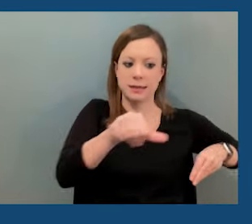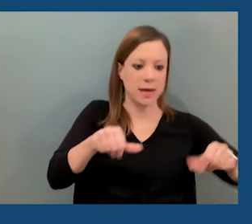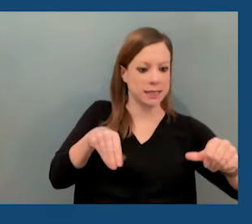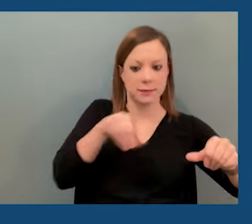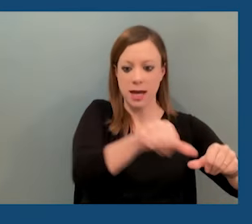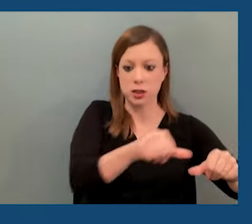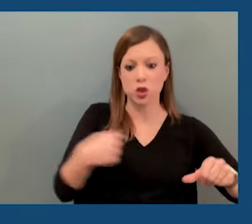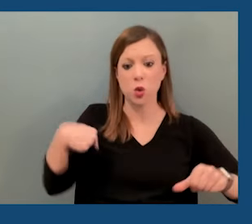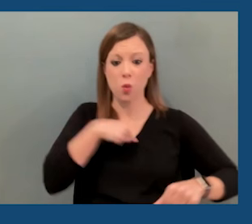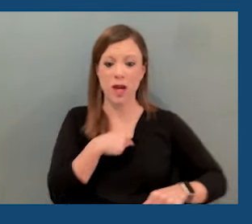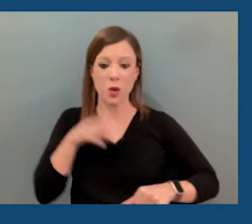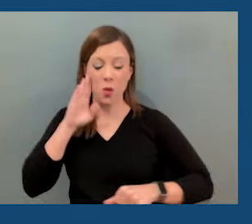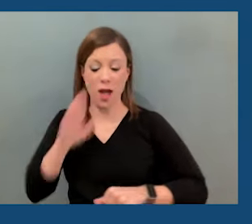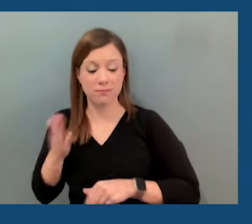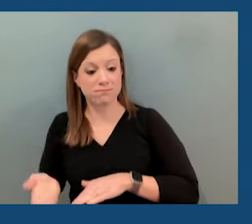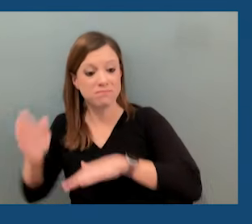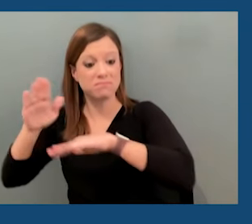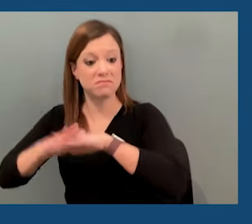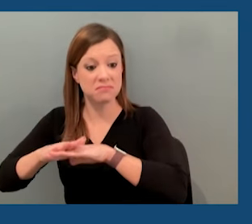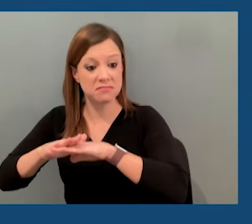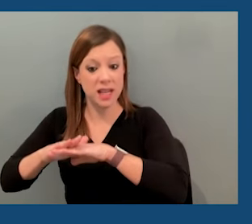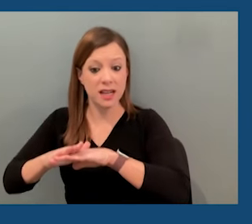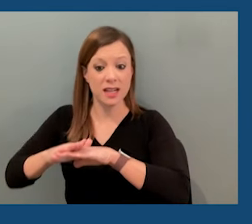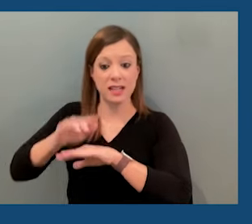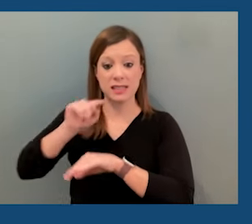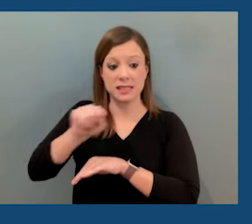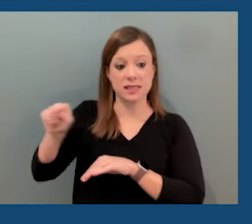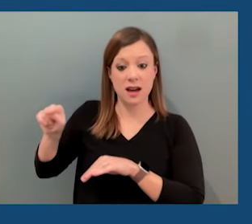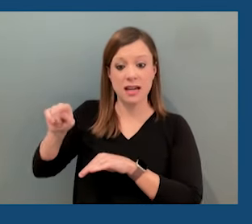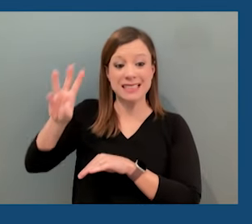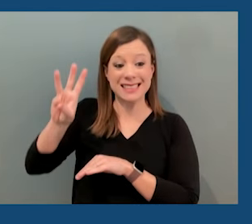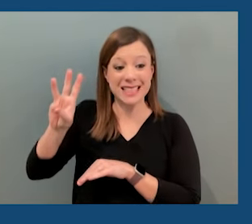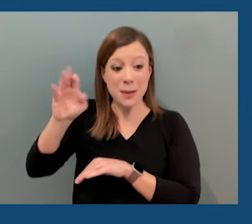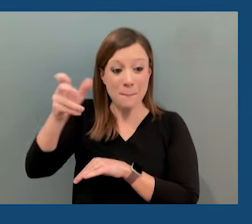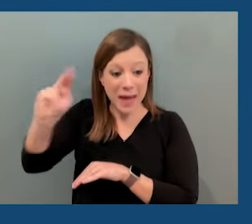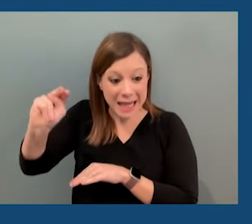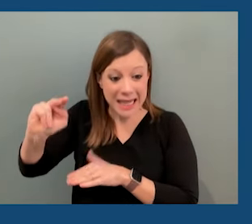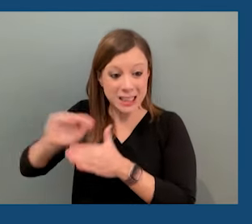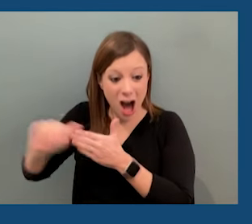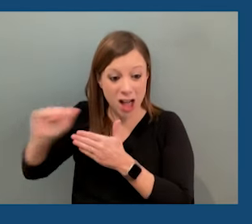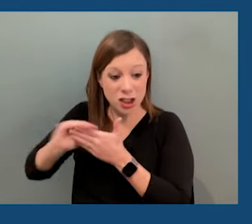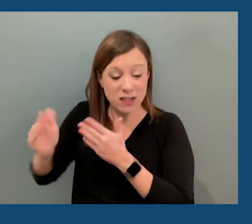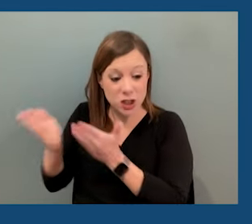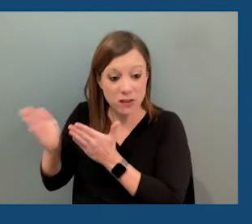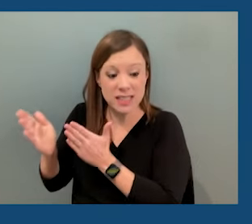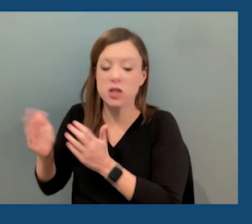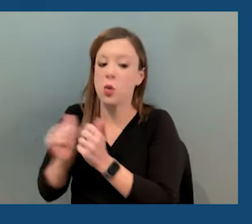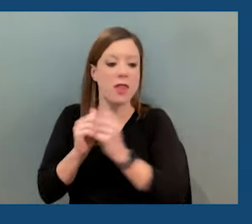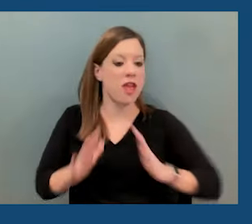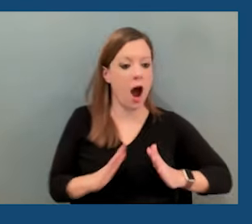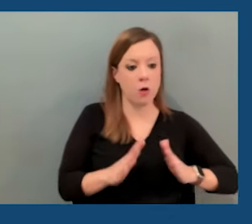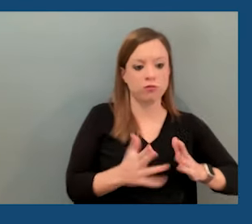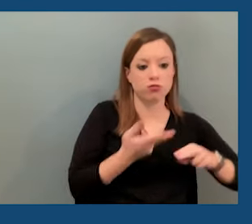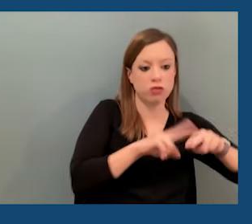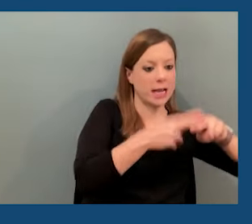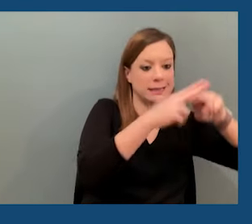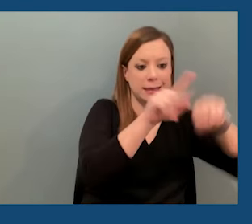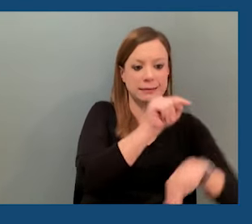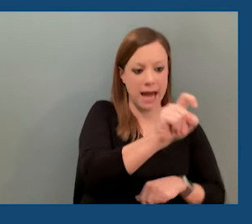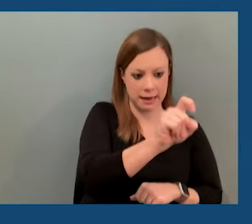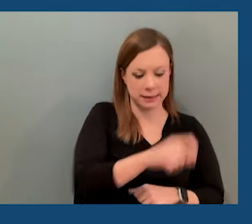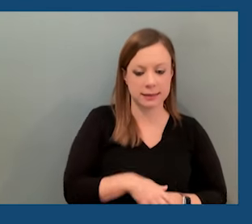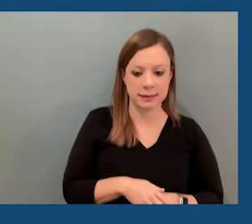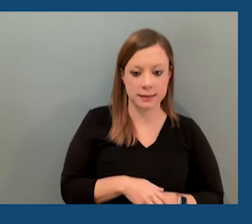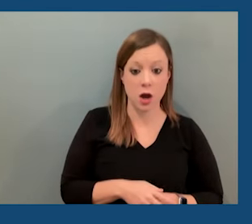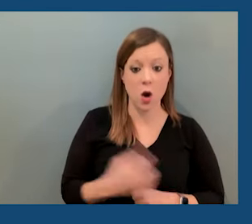$6 billion without raising taxes. And that is so important to me in this state, knowing that people have